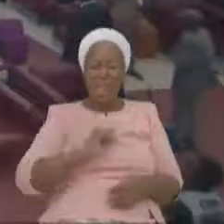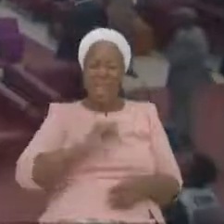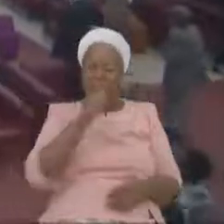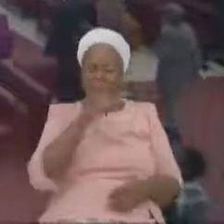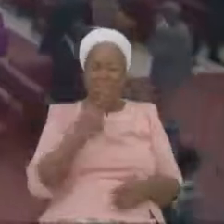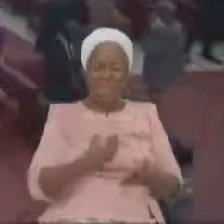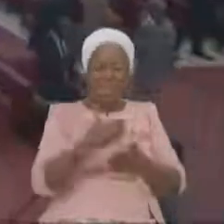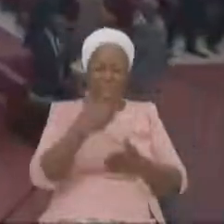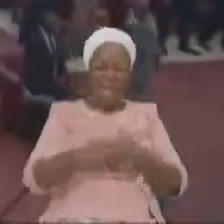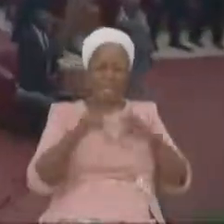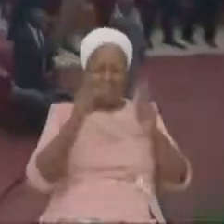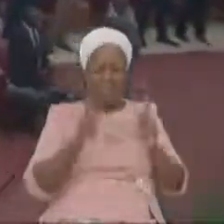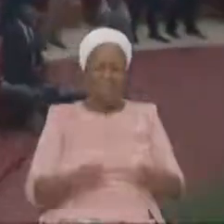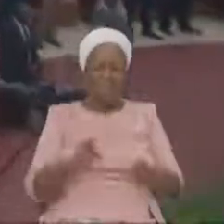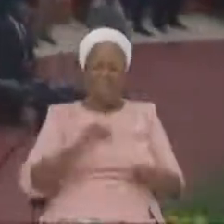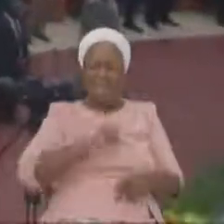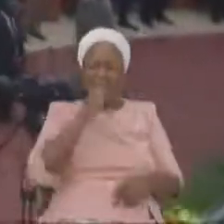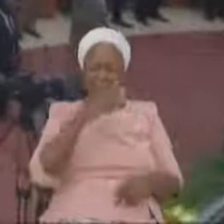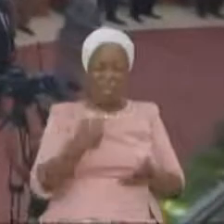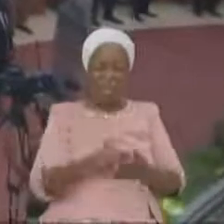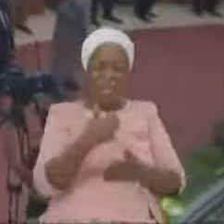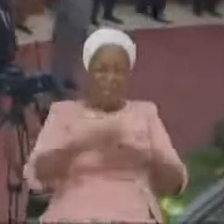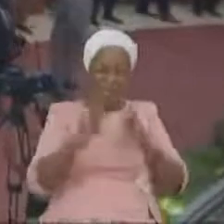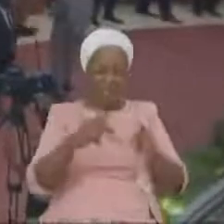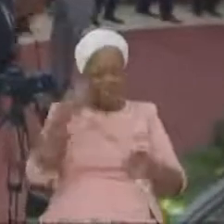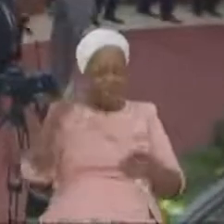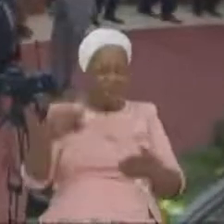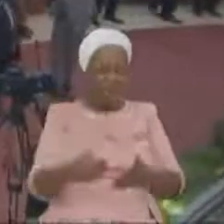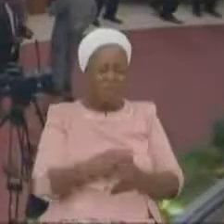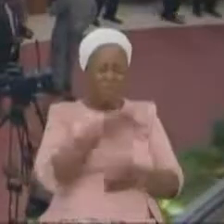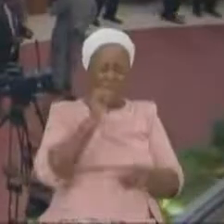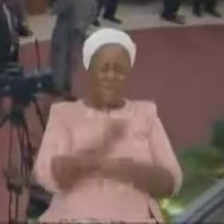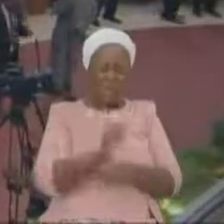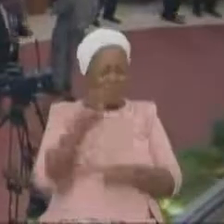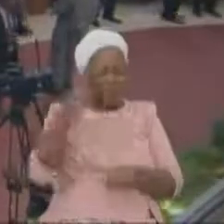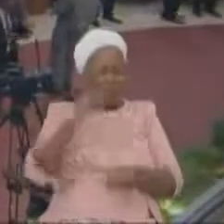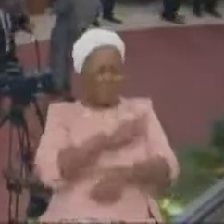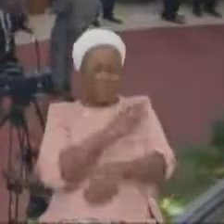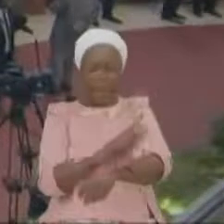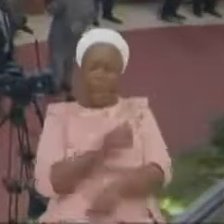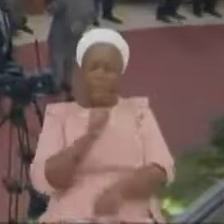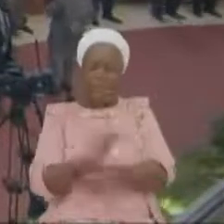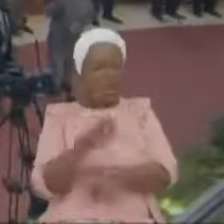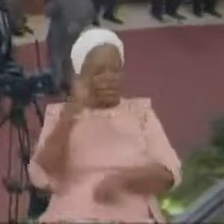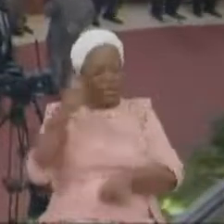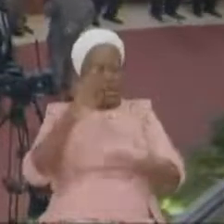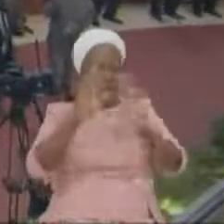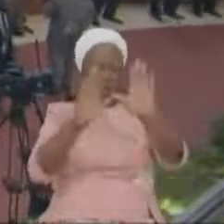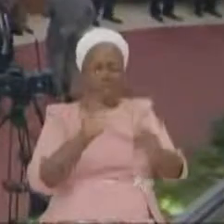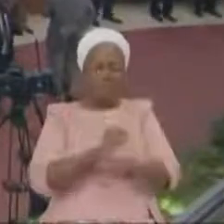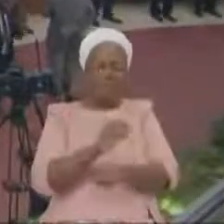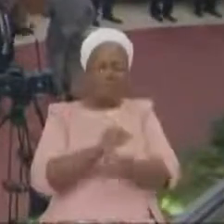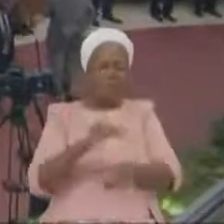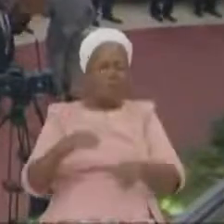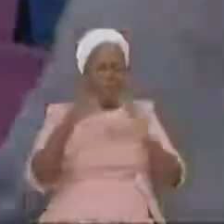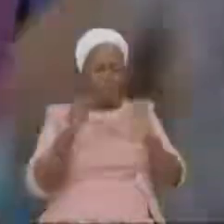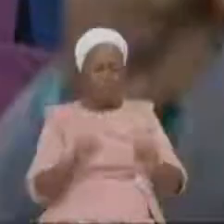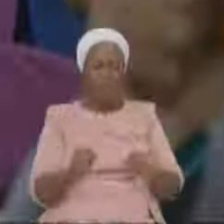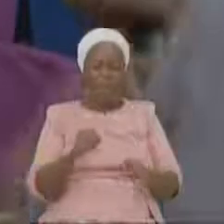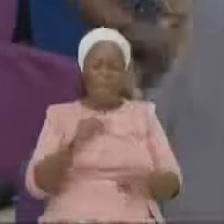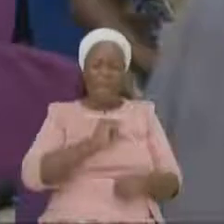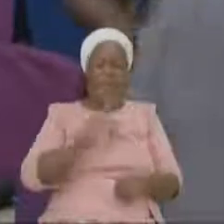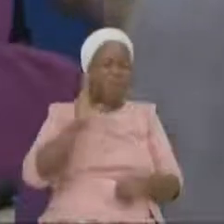the candidate for new works, for mighty works, for miracle working power. I will